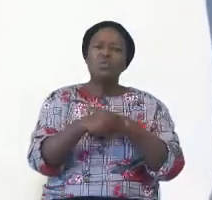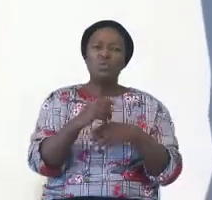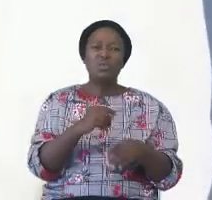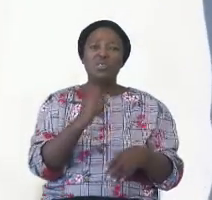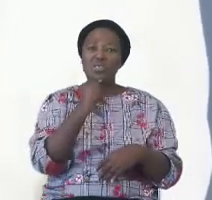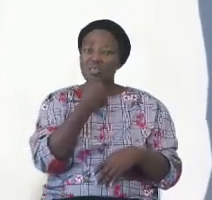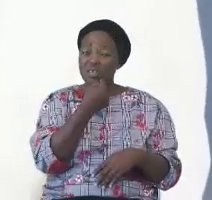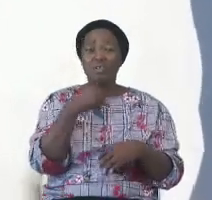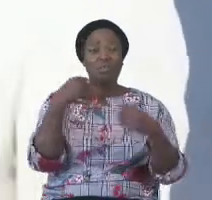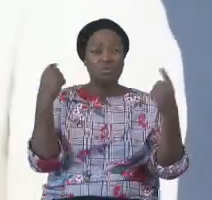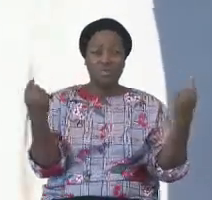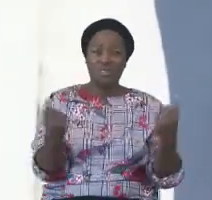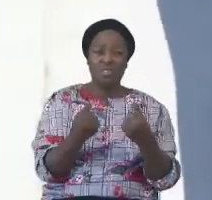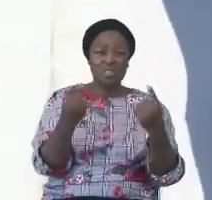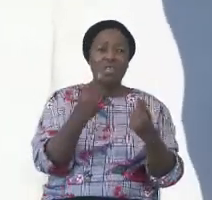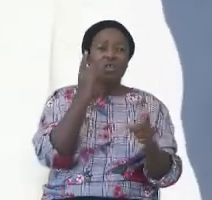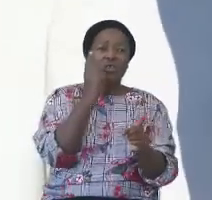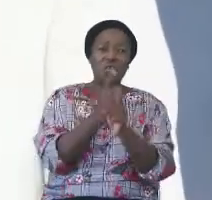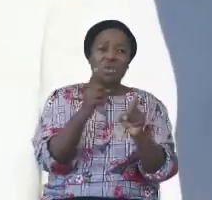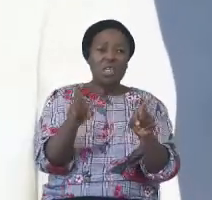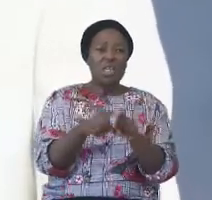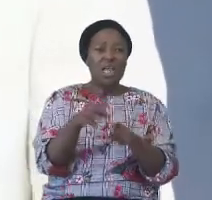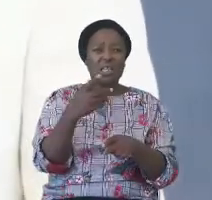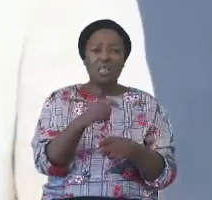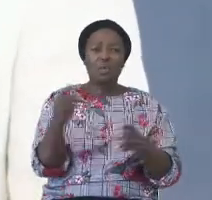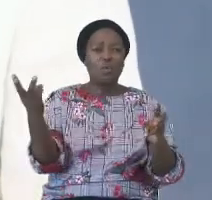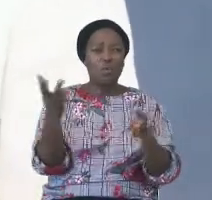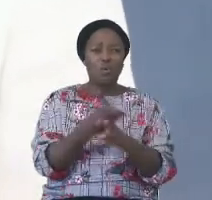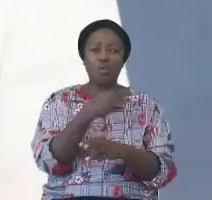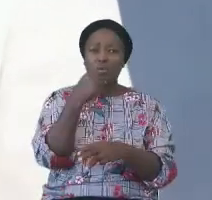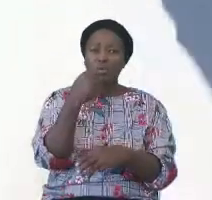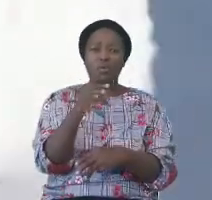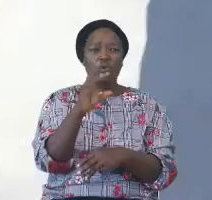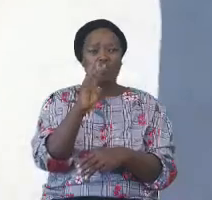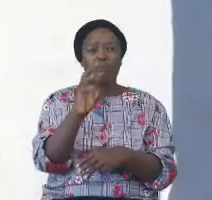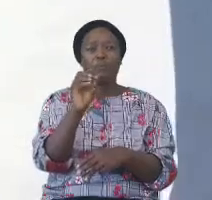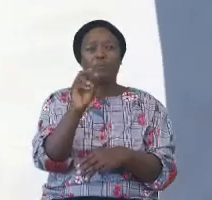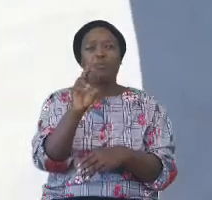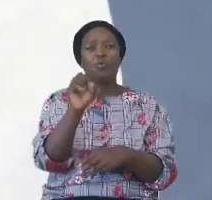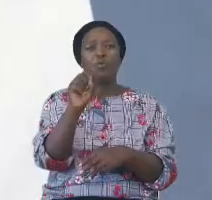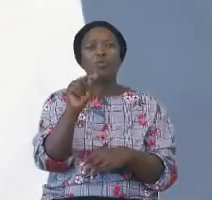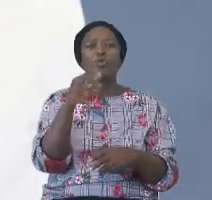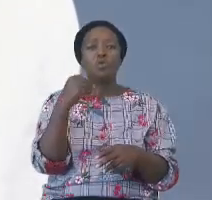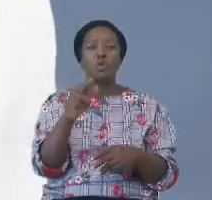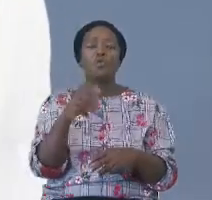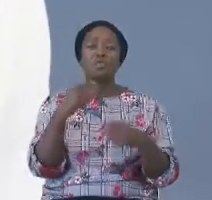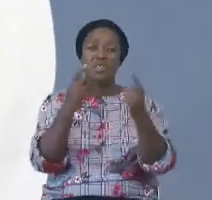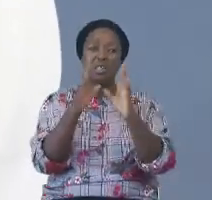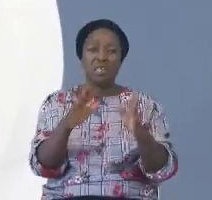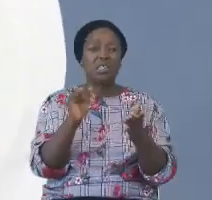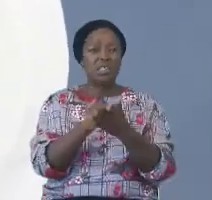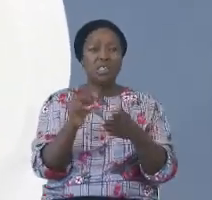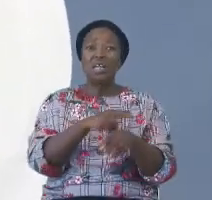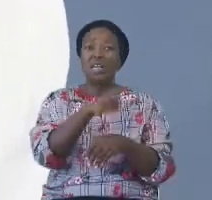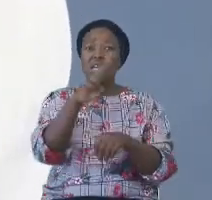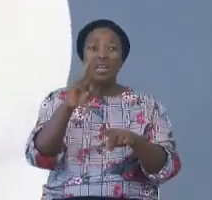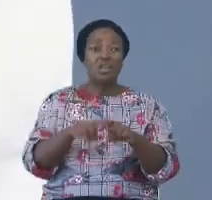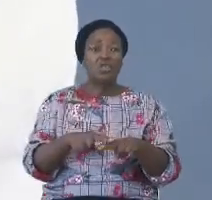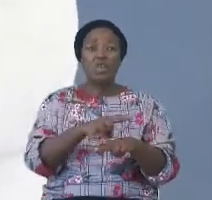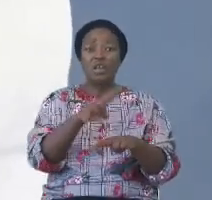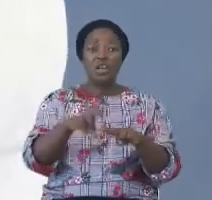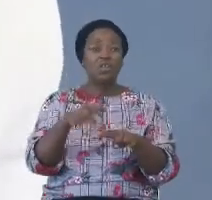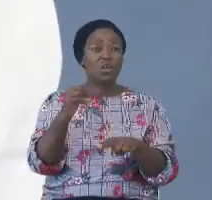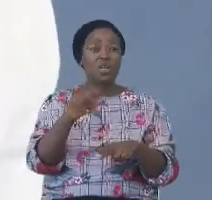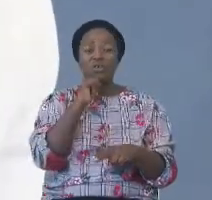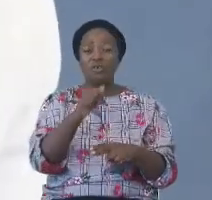cross he had committed such a crime like the worst of sinners that